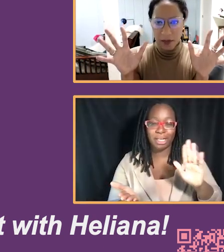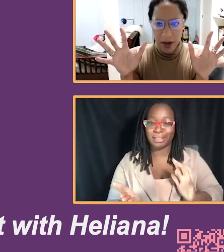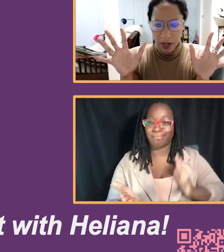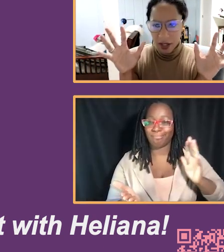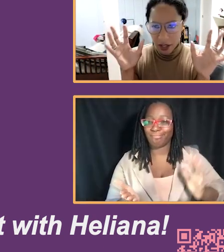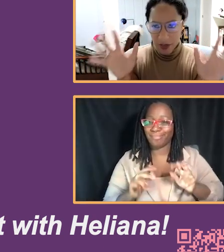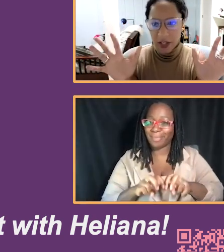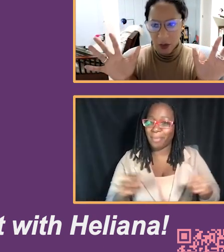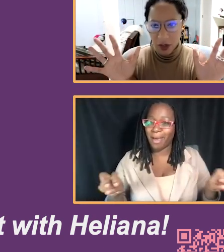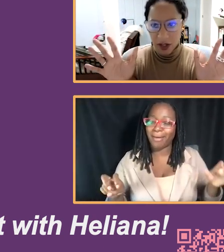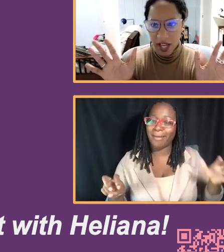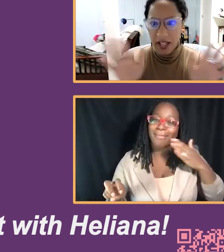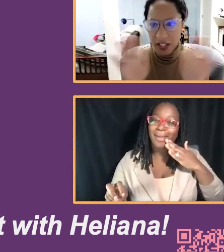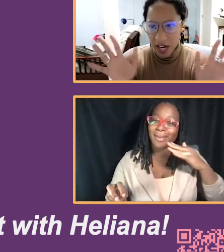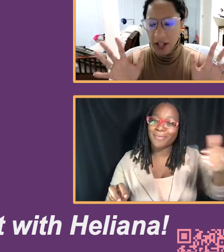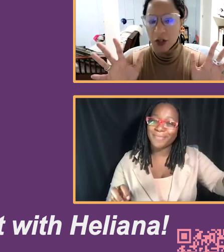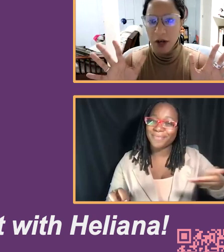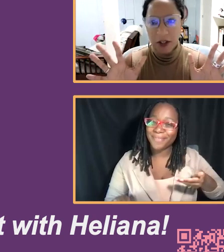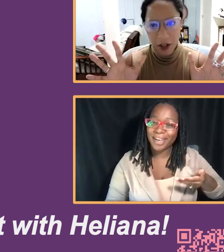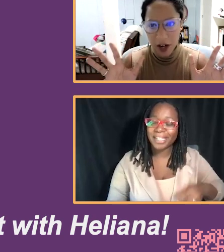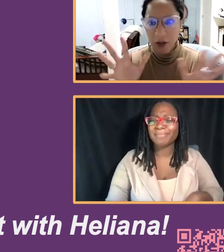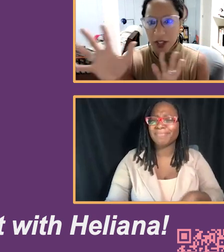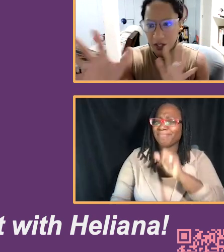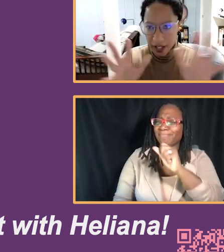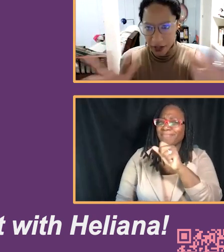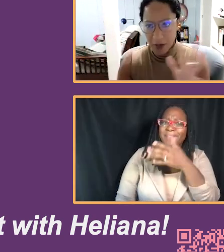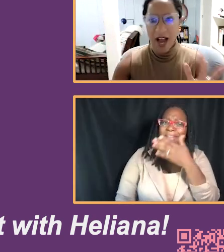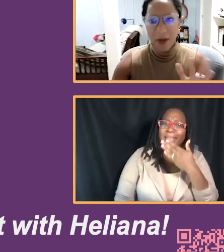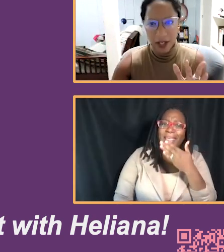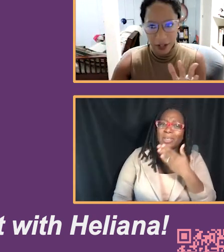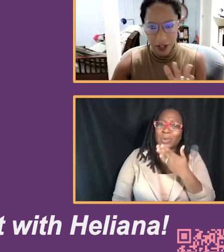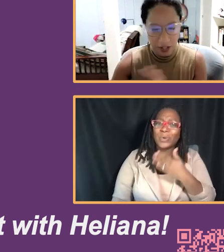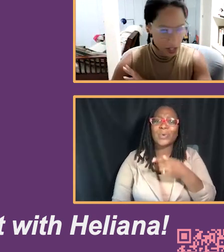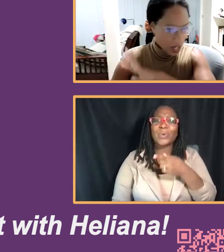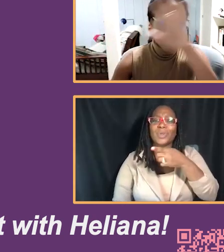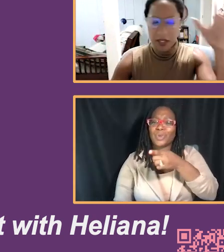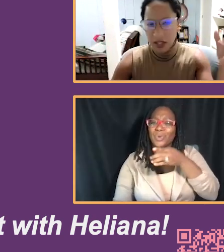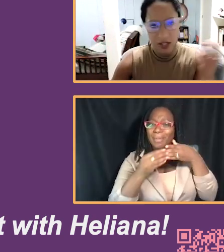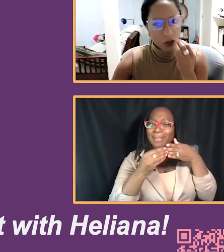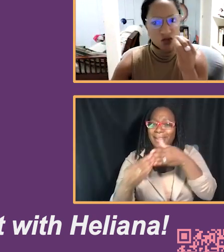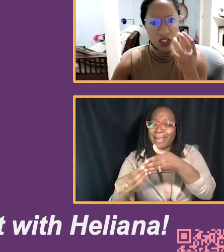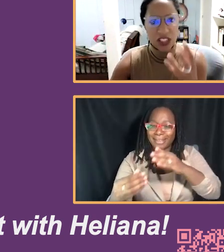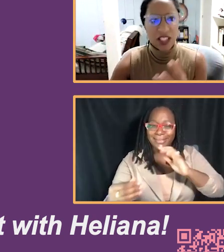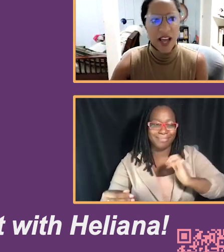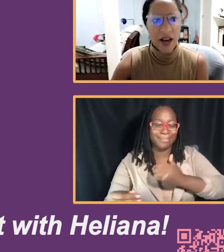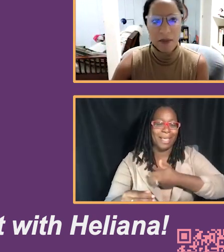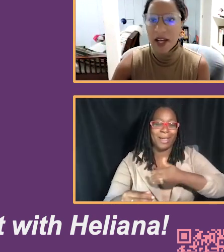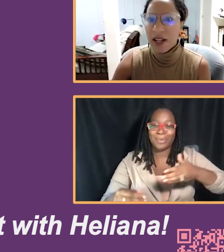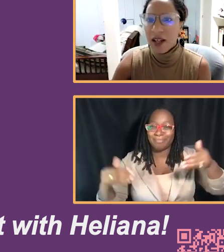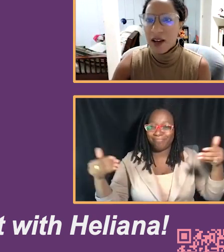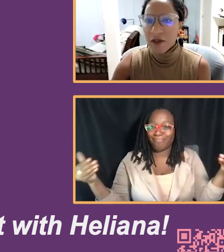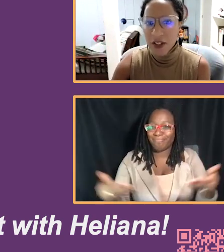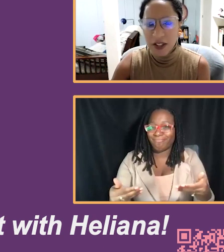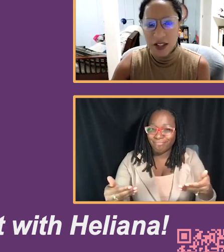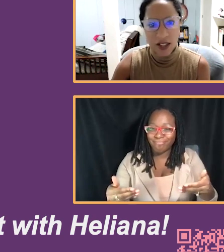excited to talk about the recent work that Jaya and you partnered on, which led to our introduction. Everybody's just gonna eat that up.